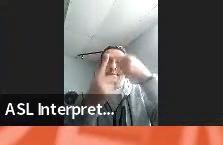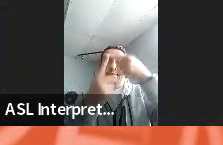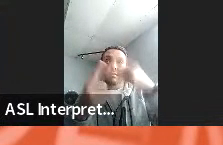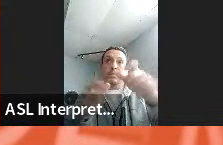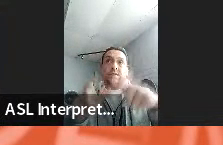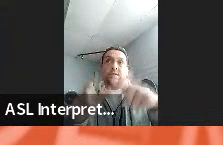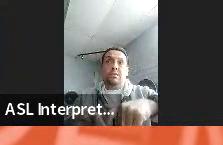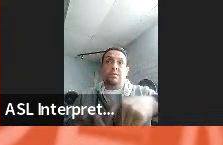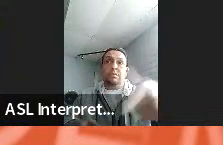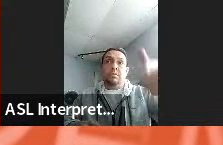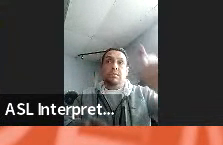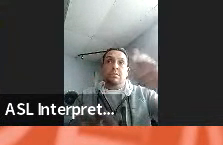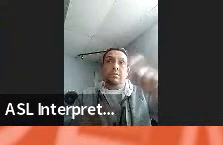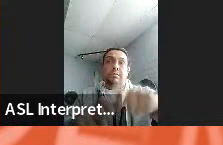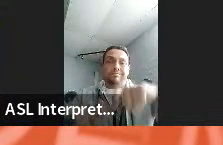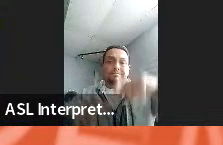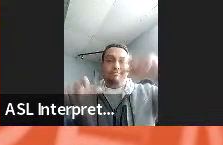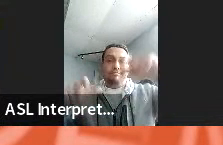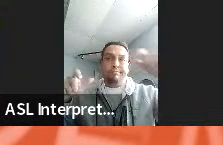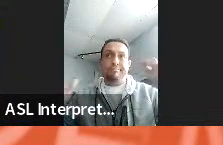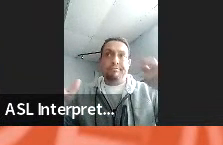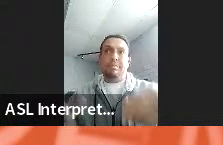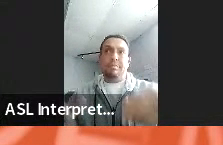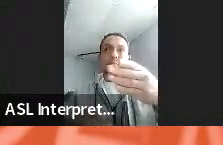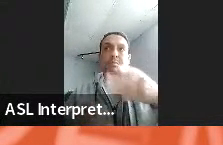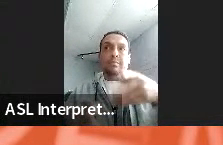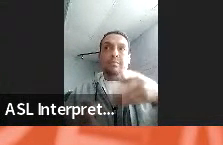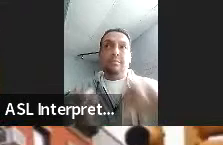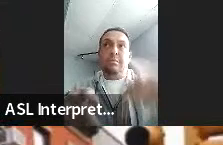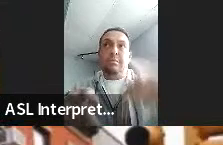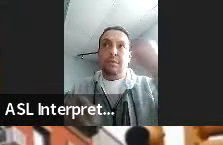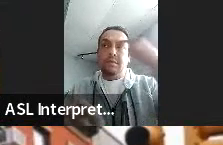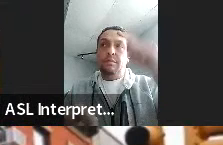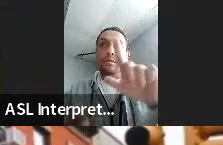have to local goods and services. Next slide, please.